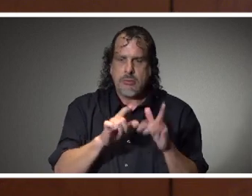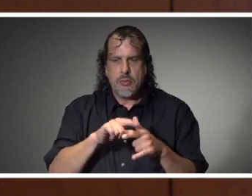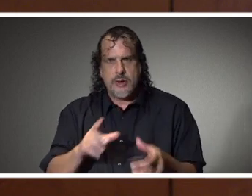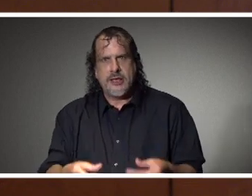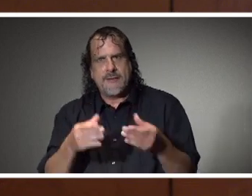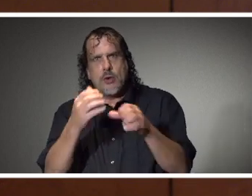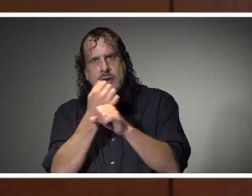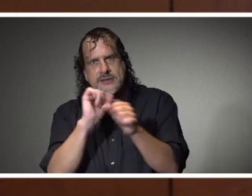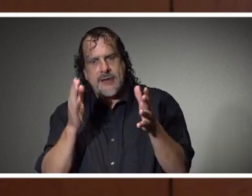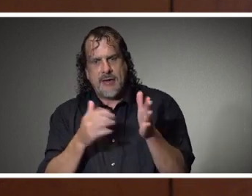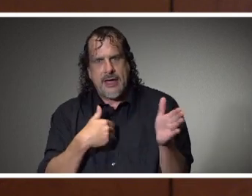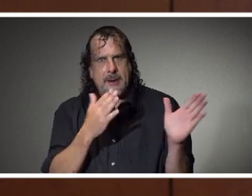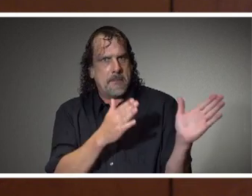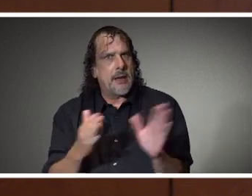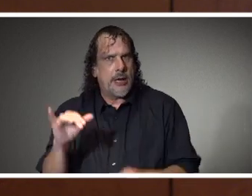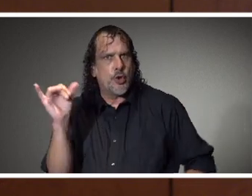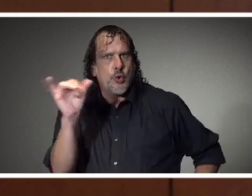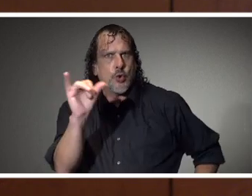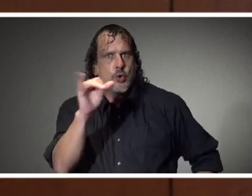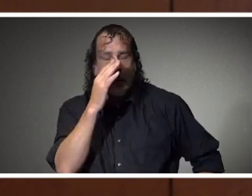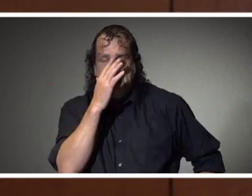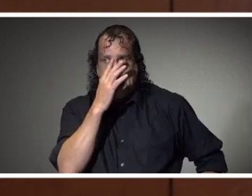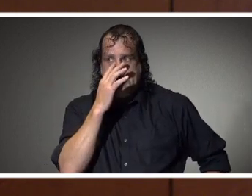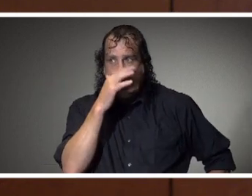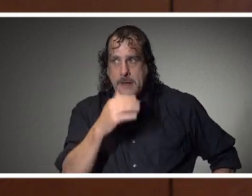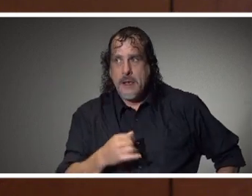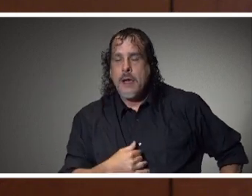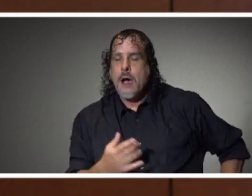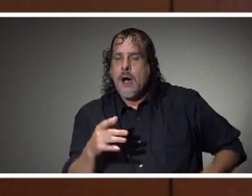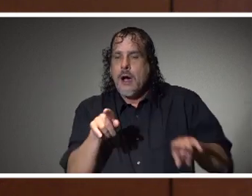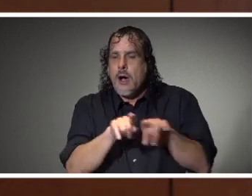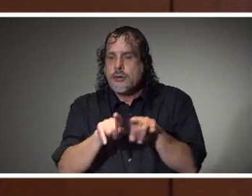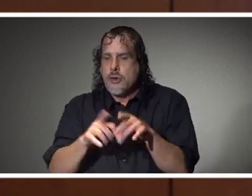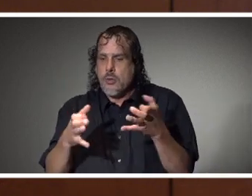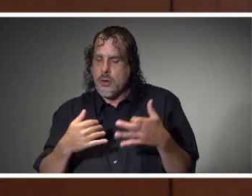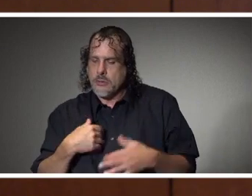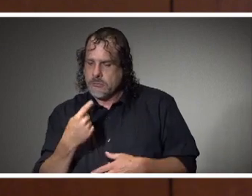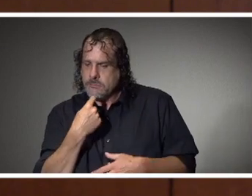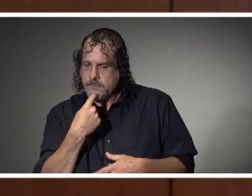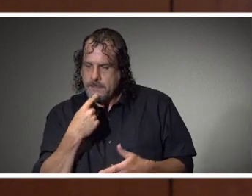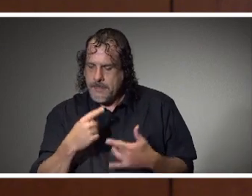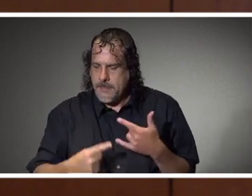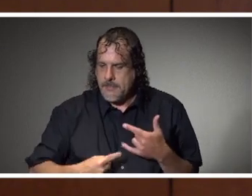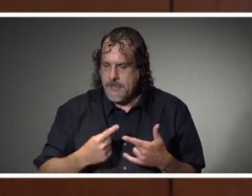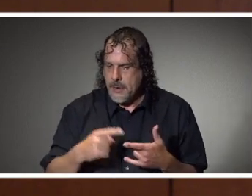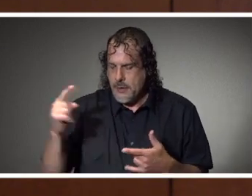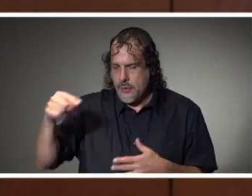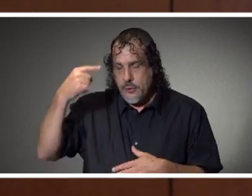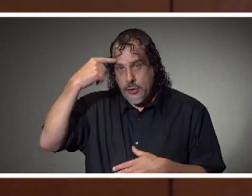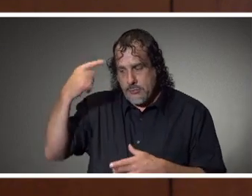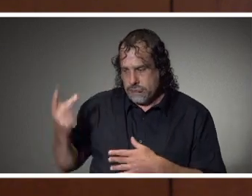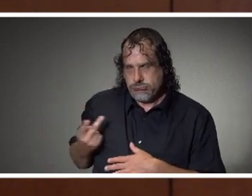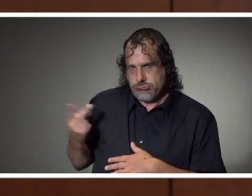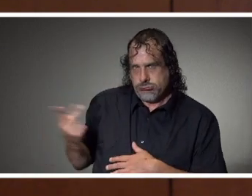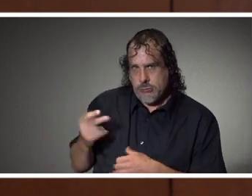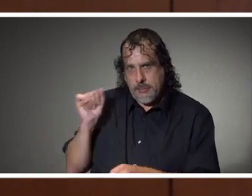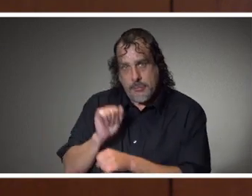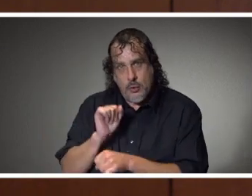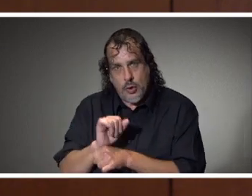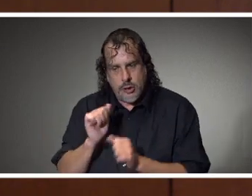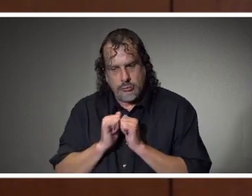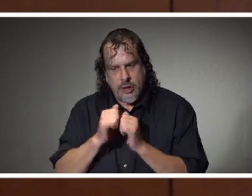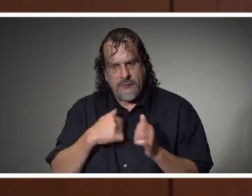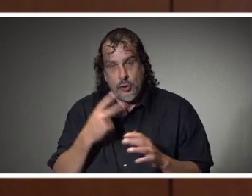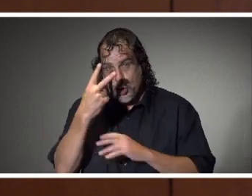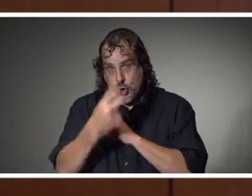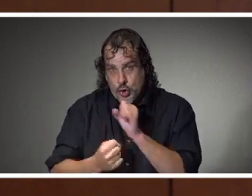have a good plan as well. I do want to talk about, since the governor and I have been working together real close for about the last 2